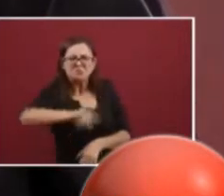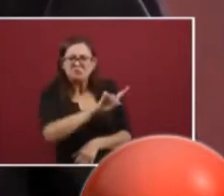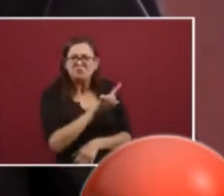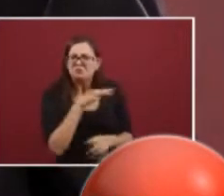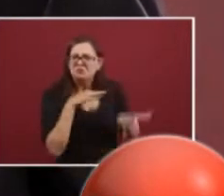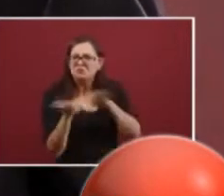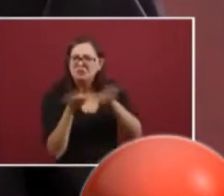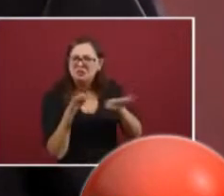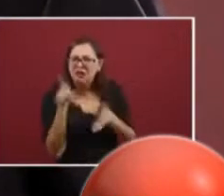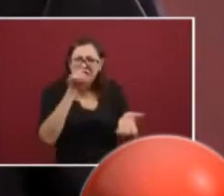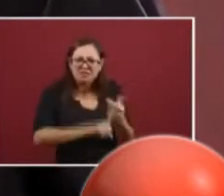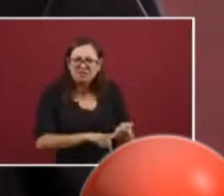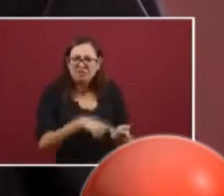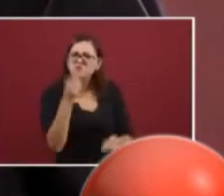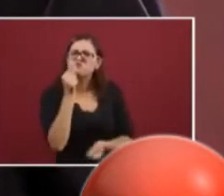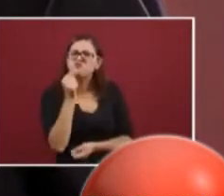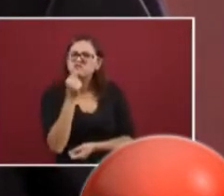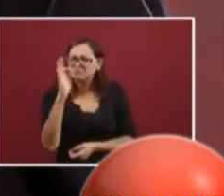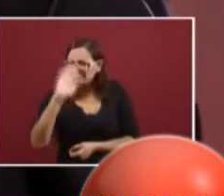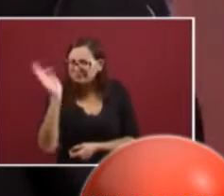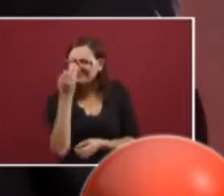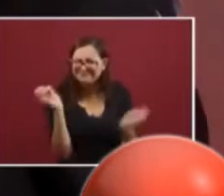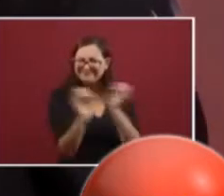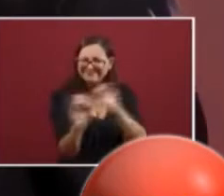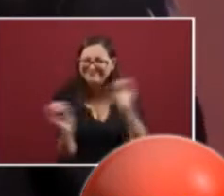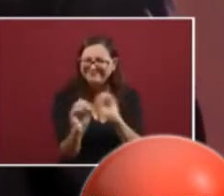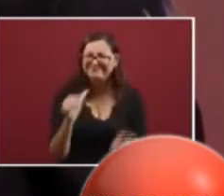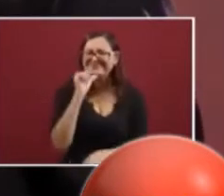The principal directors of this,